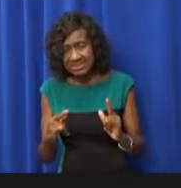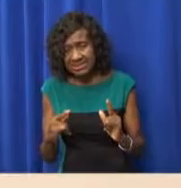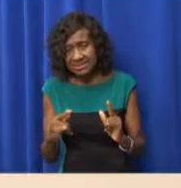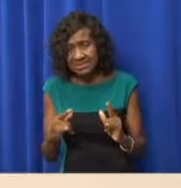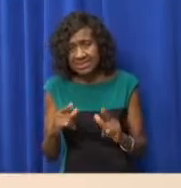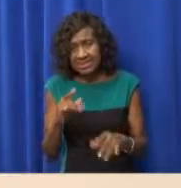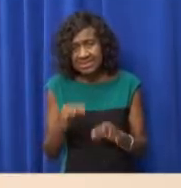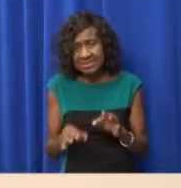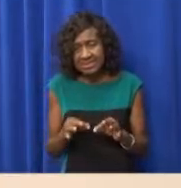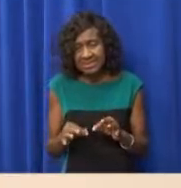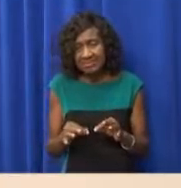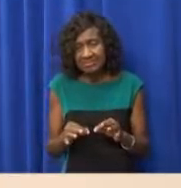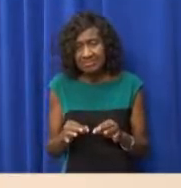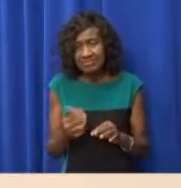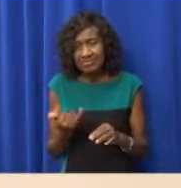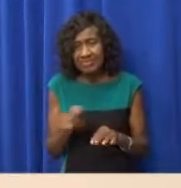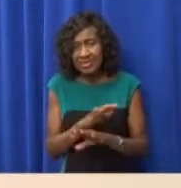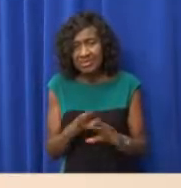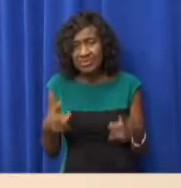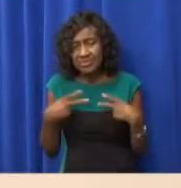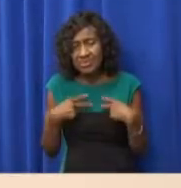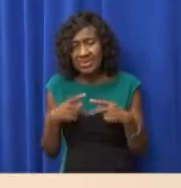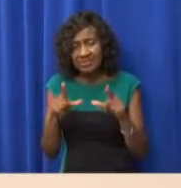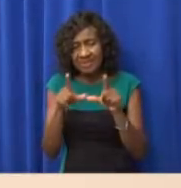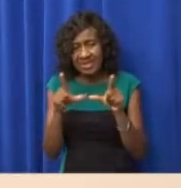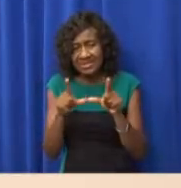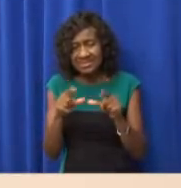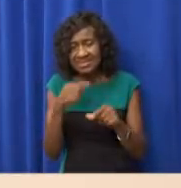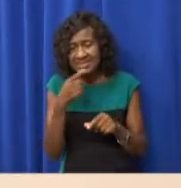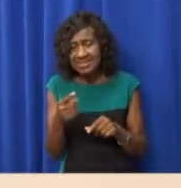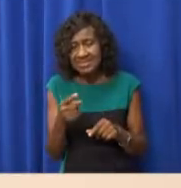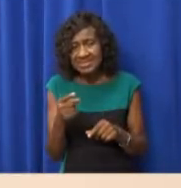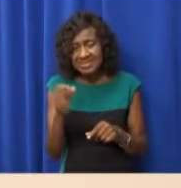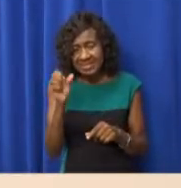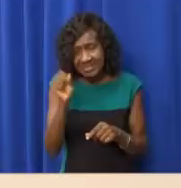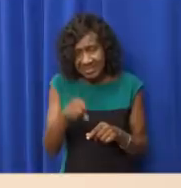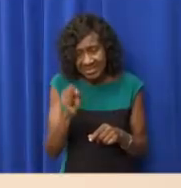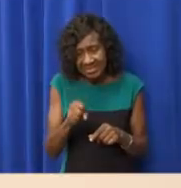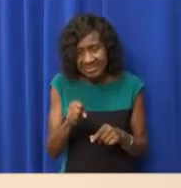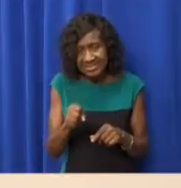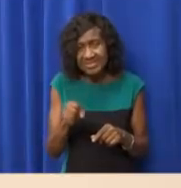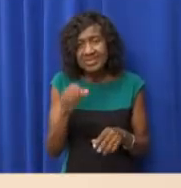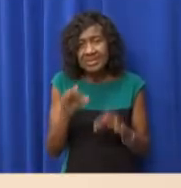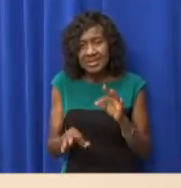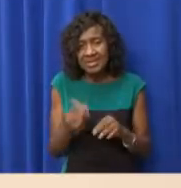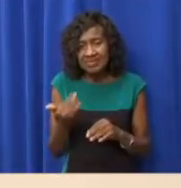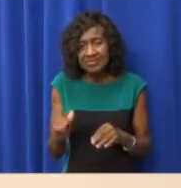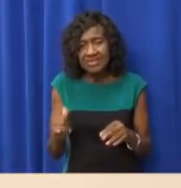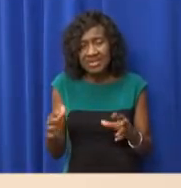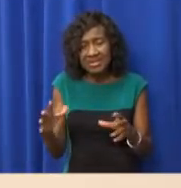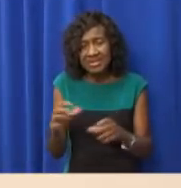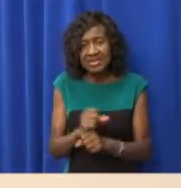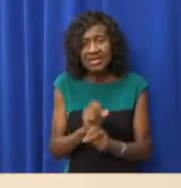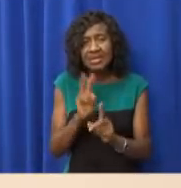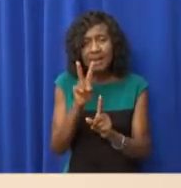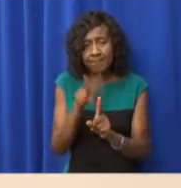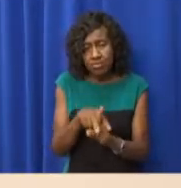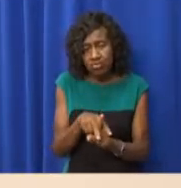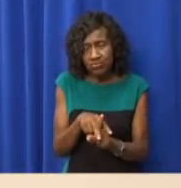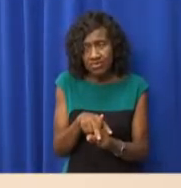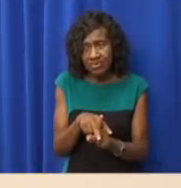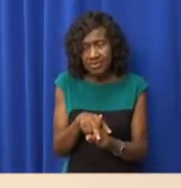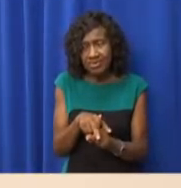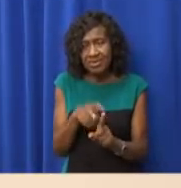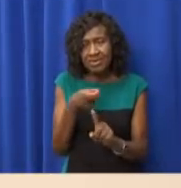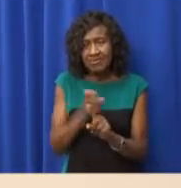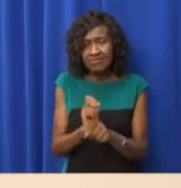rules. Yes, as long as they get the approval of the plan by curfew time. And while I'm sitting here, I've just received a note